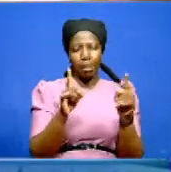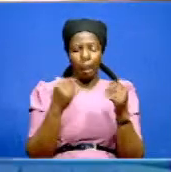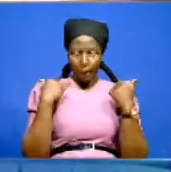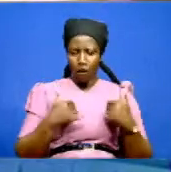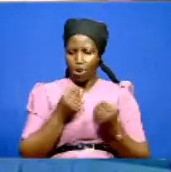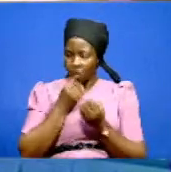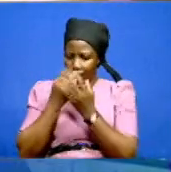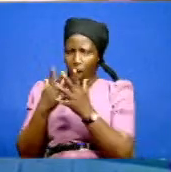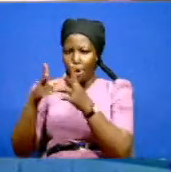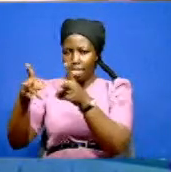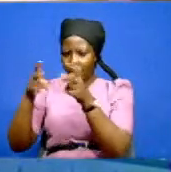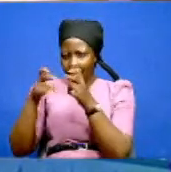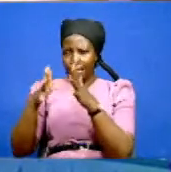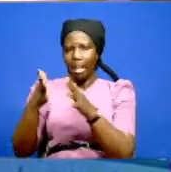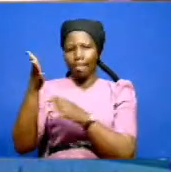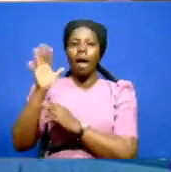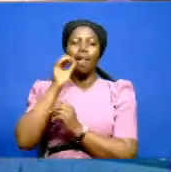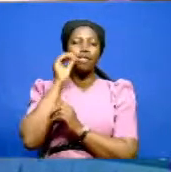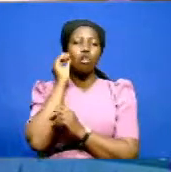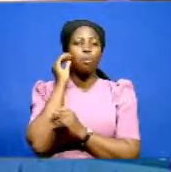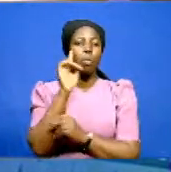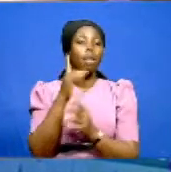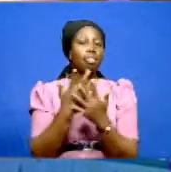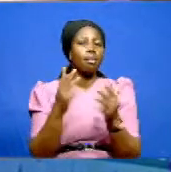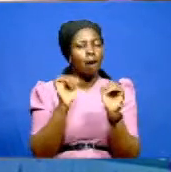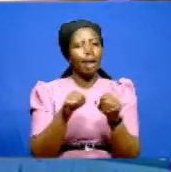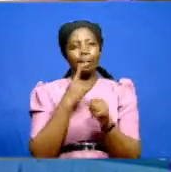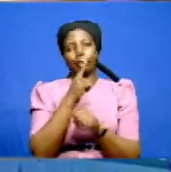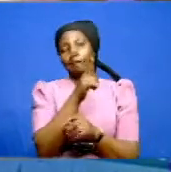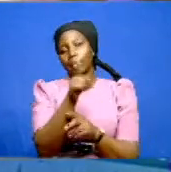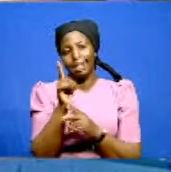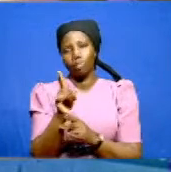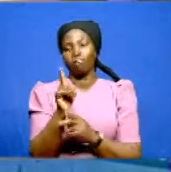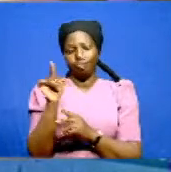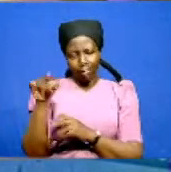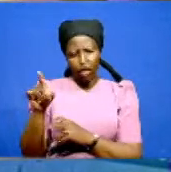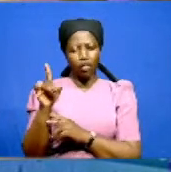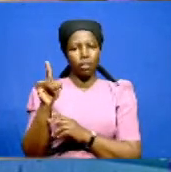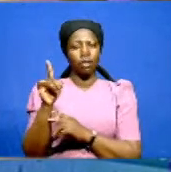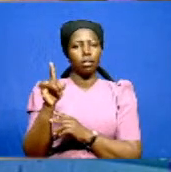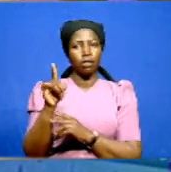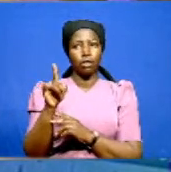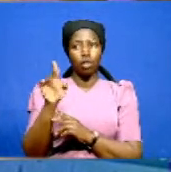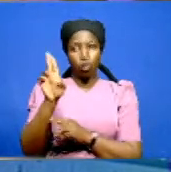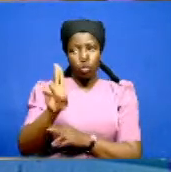home. But one thing I can tell you, he was an alcoholic.